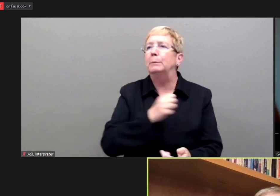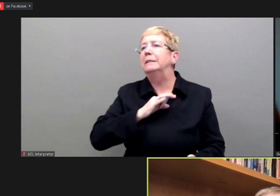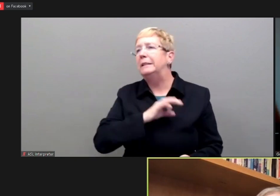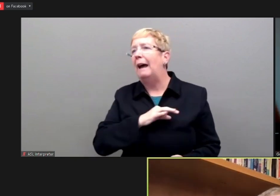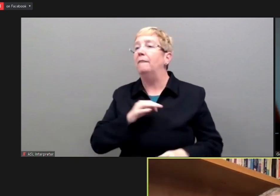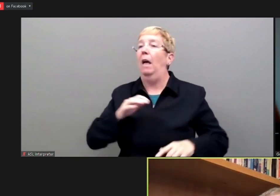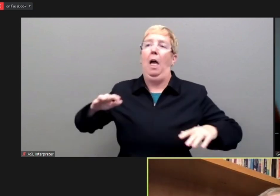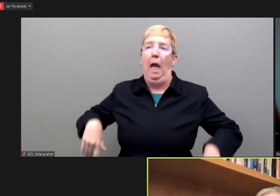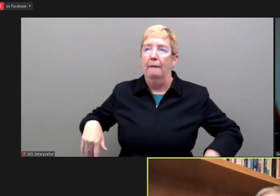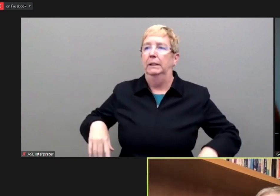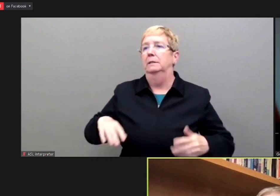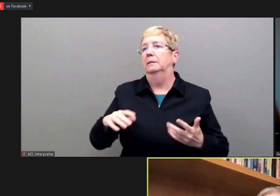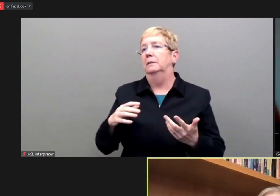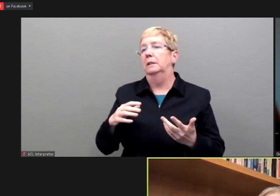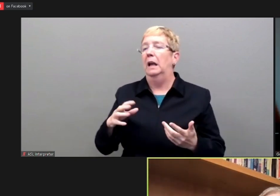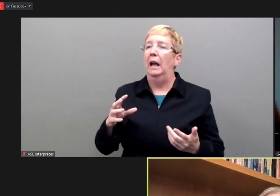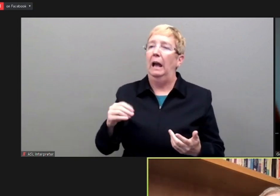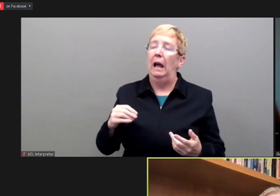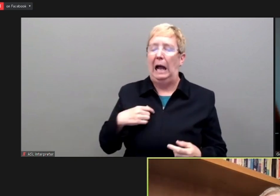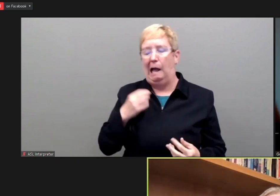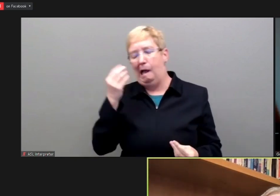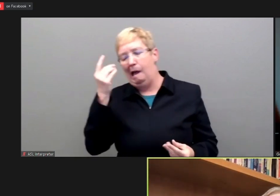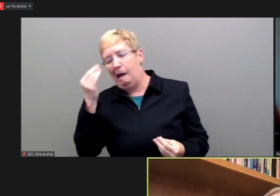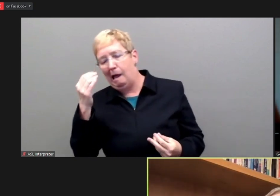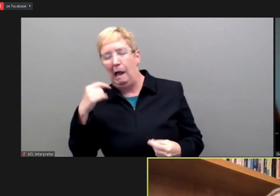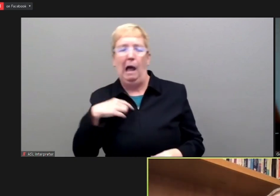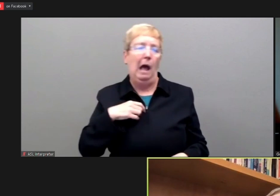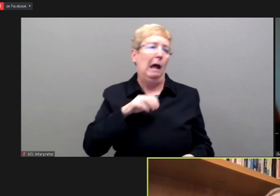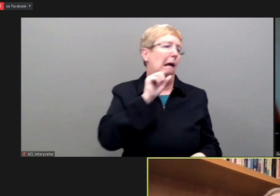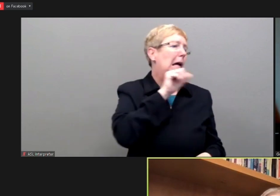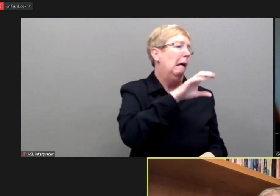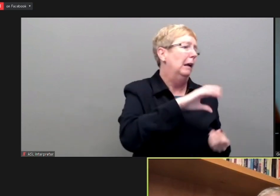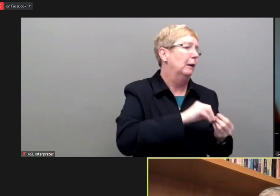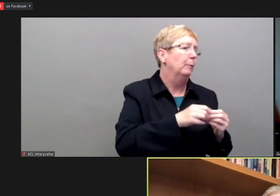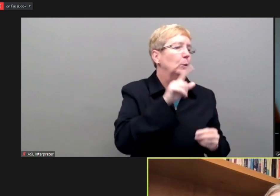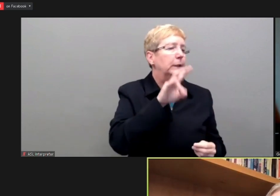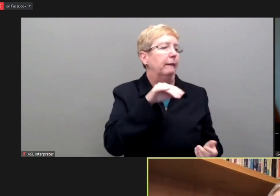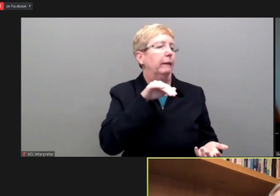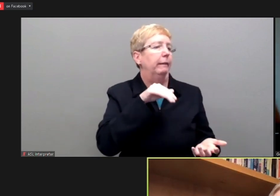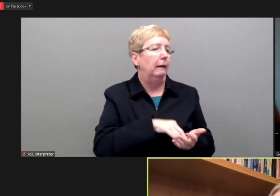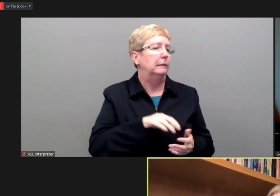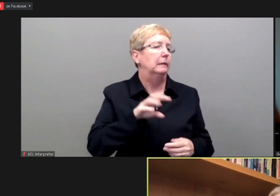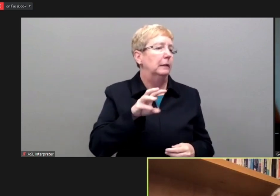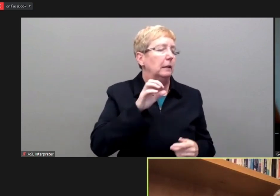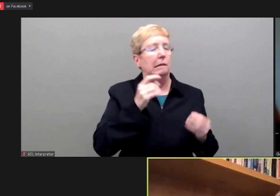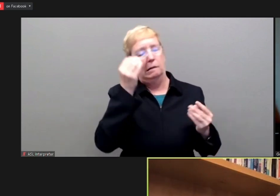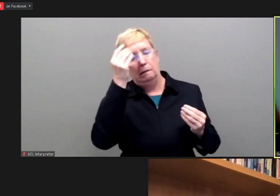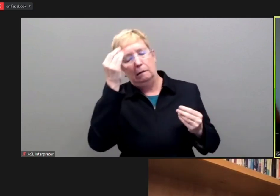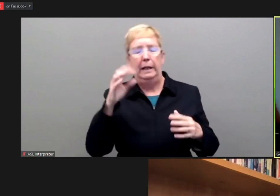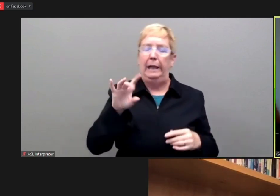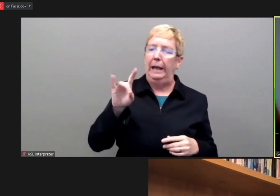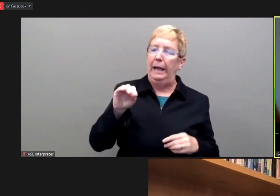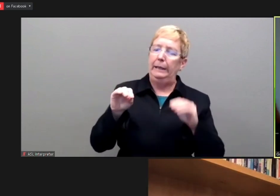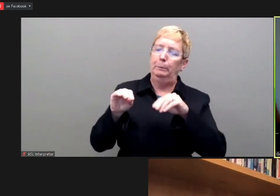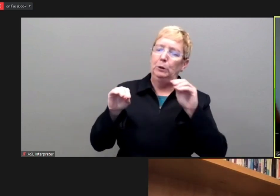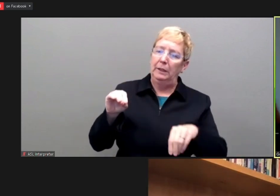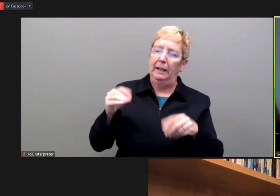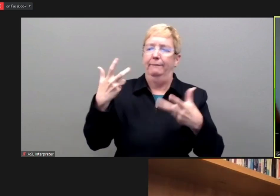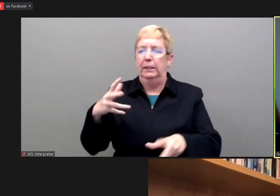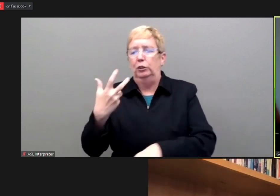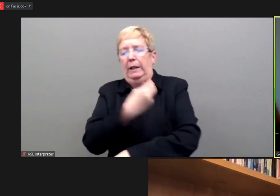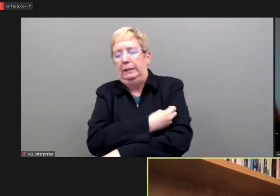somewhere around 27,600. And that's based on the number of healthcare workers and about a 80% vaccination rate.